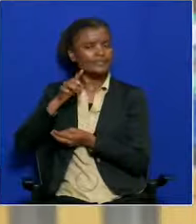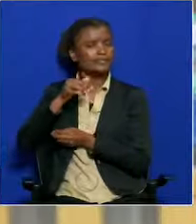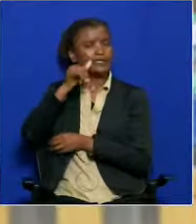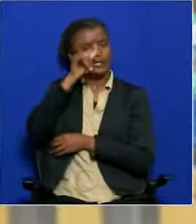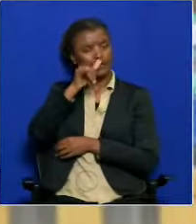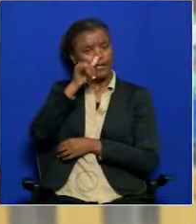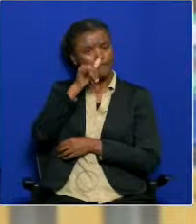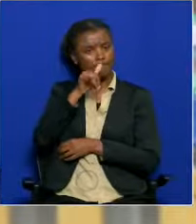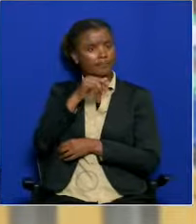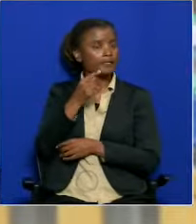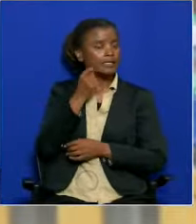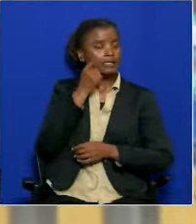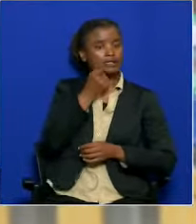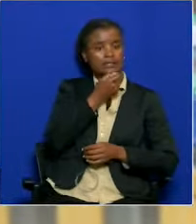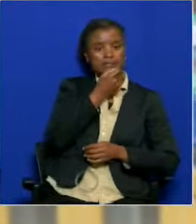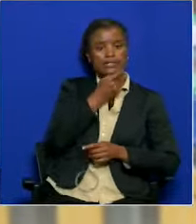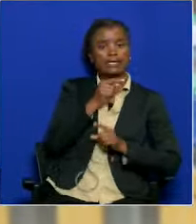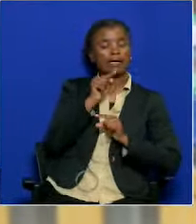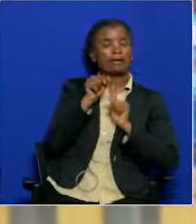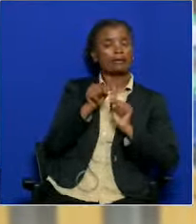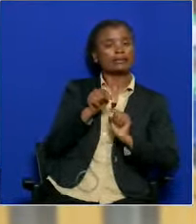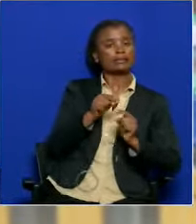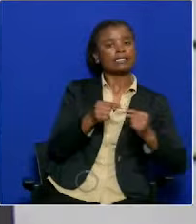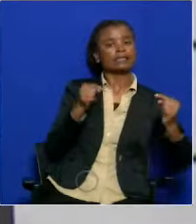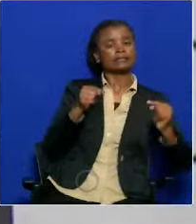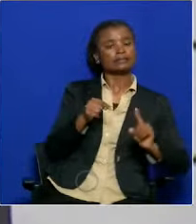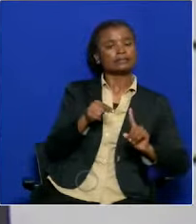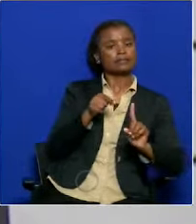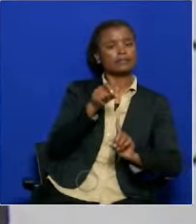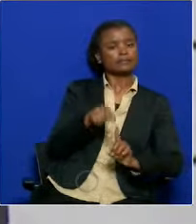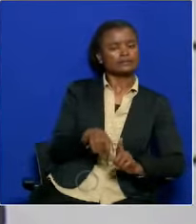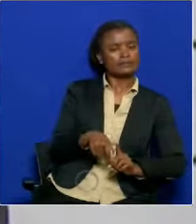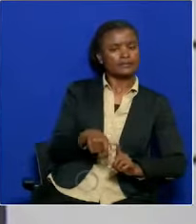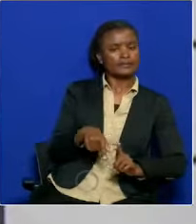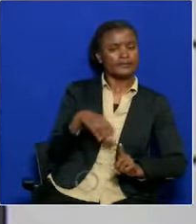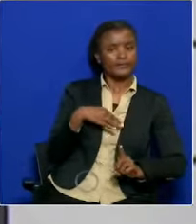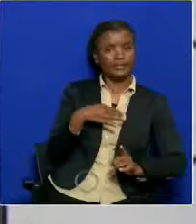we cannot help because somebody